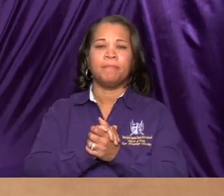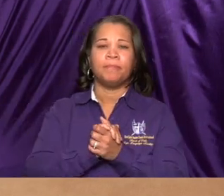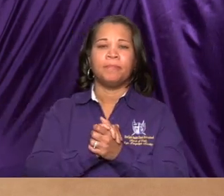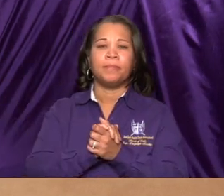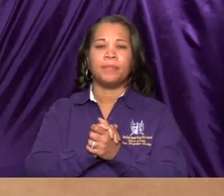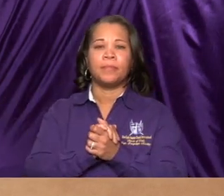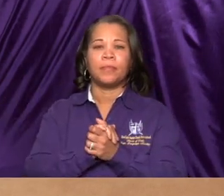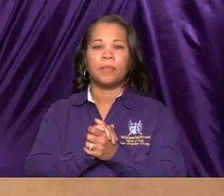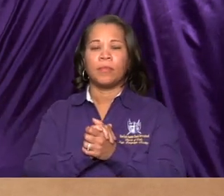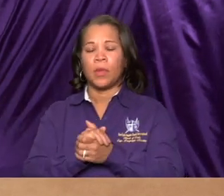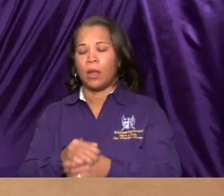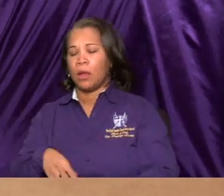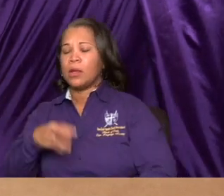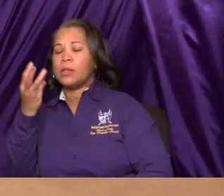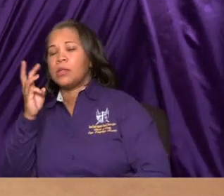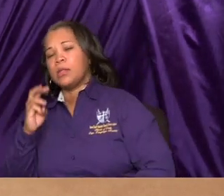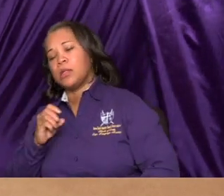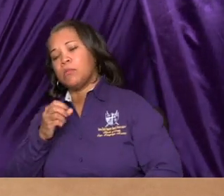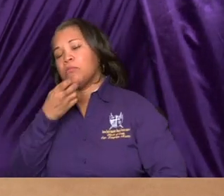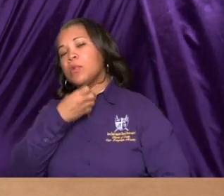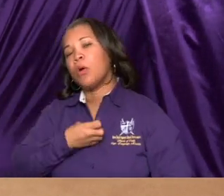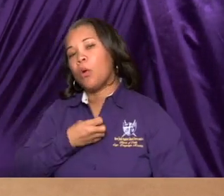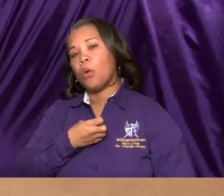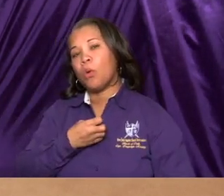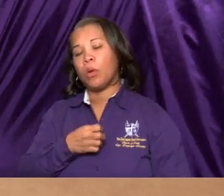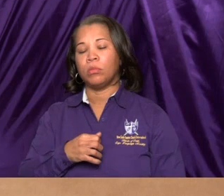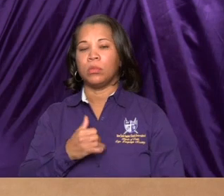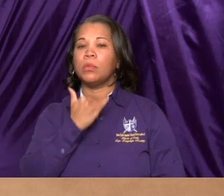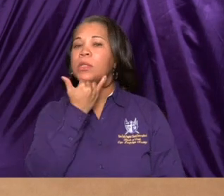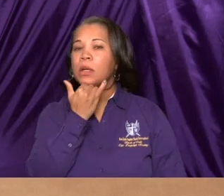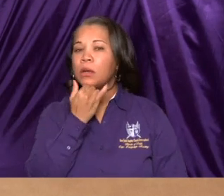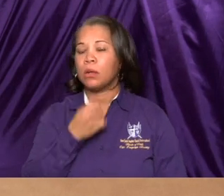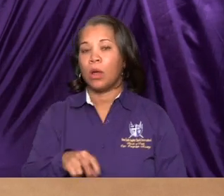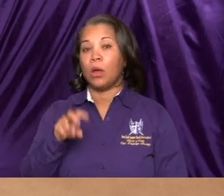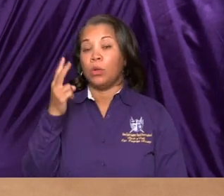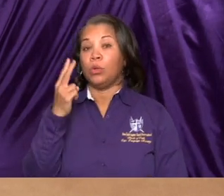A 16-year-old mistake has now become a 26-year-old mistake.